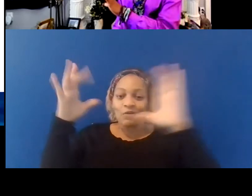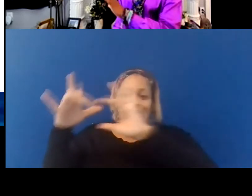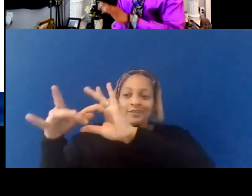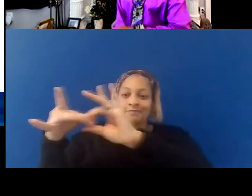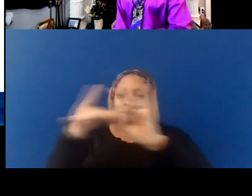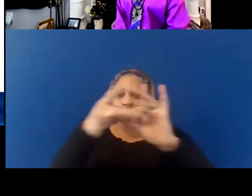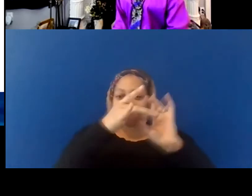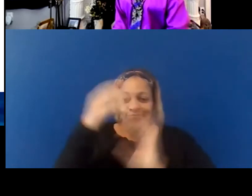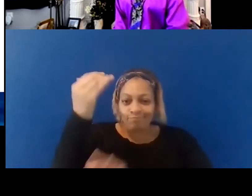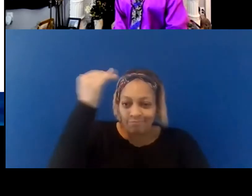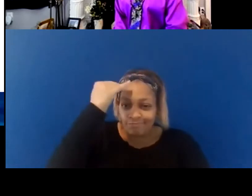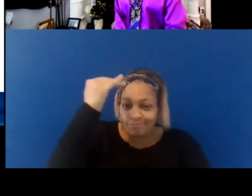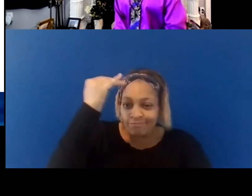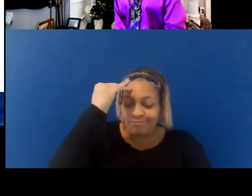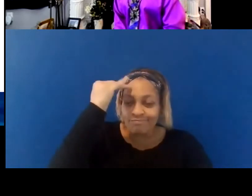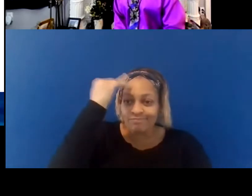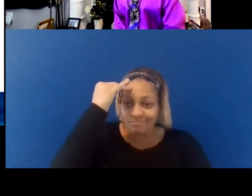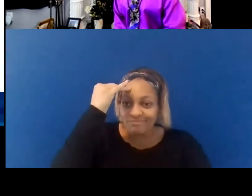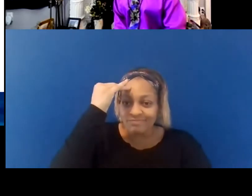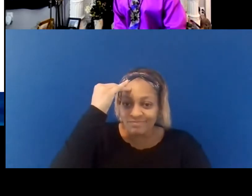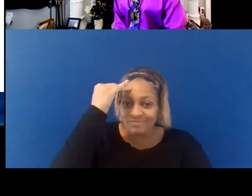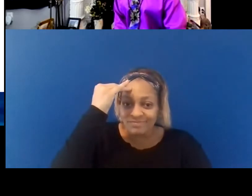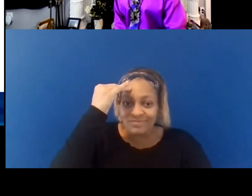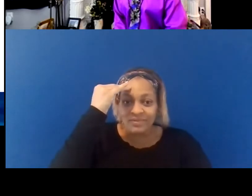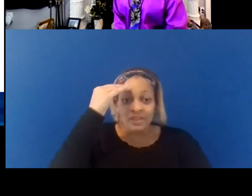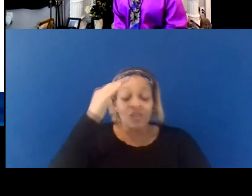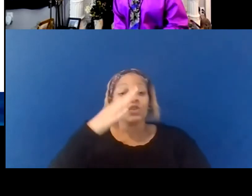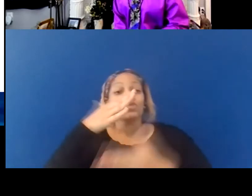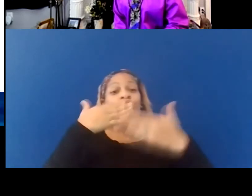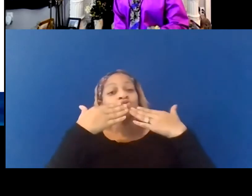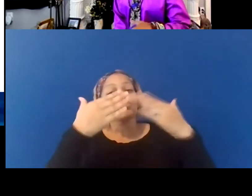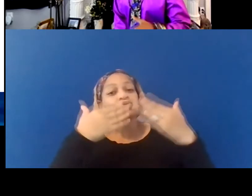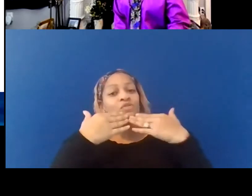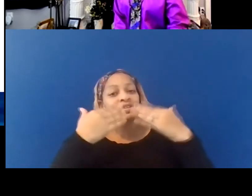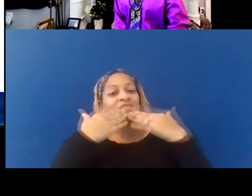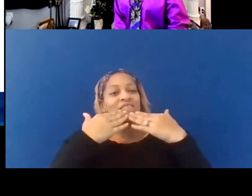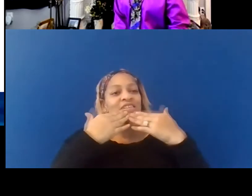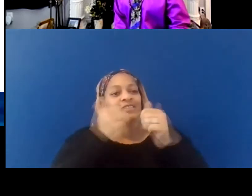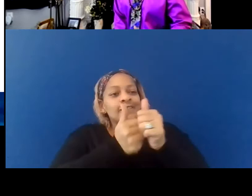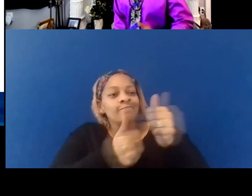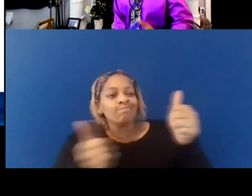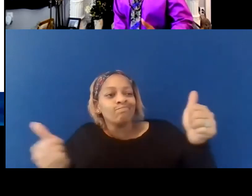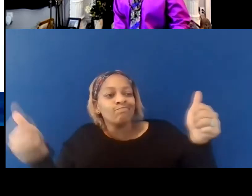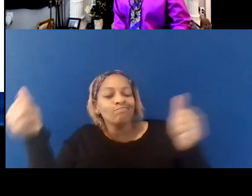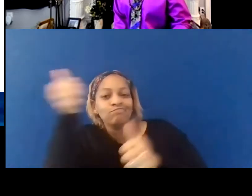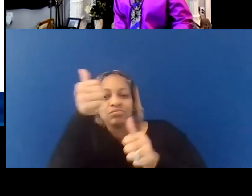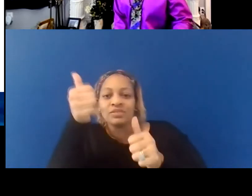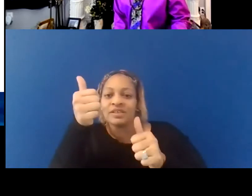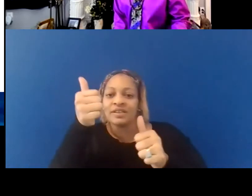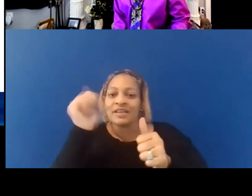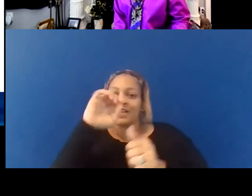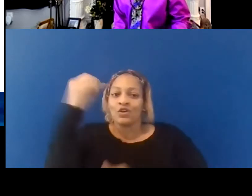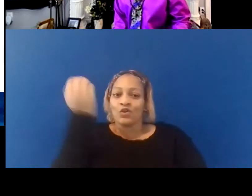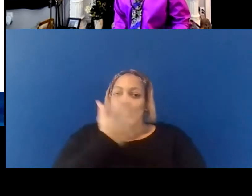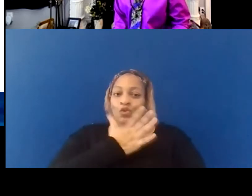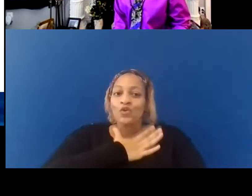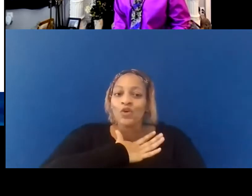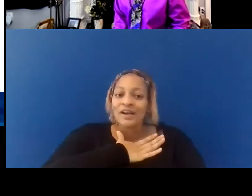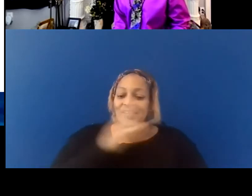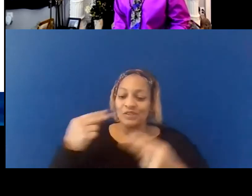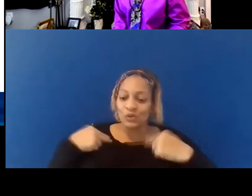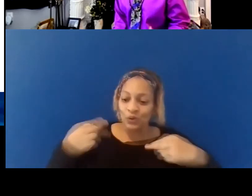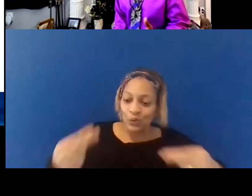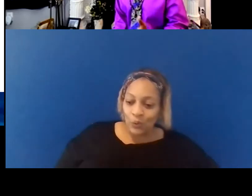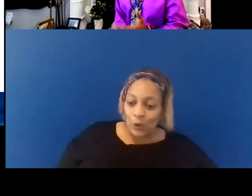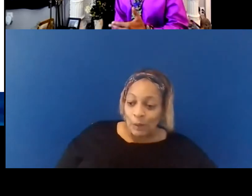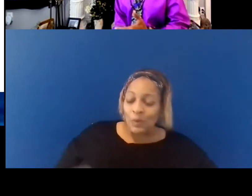Gratitude is one of the chief graces of human existence. When we are able to find, feel, live